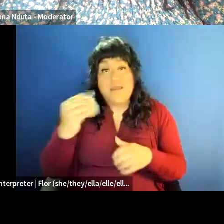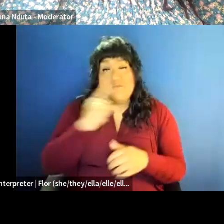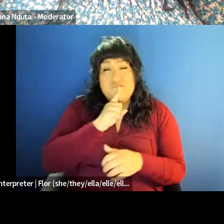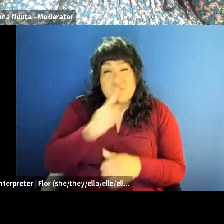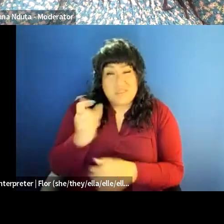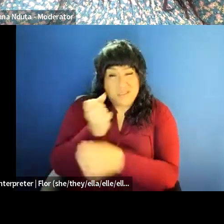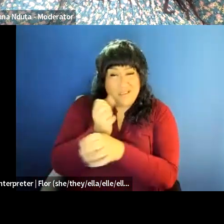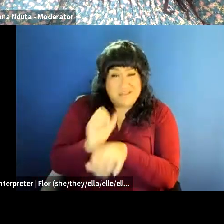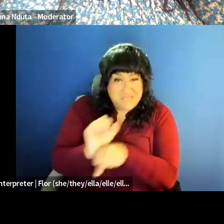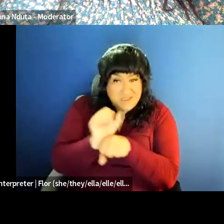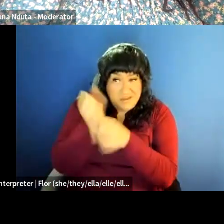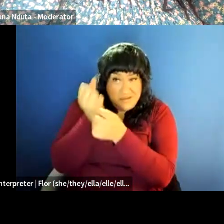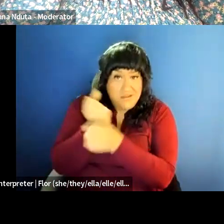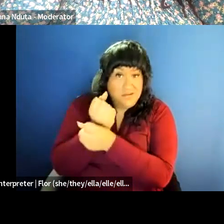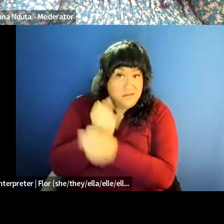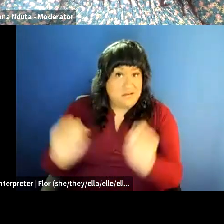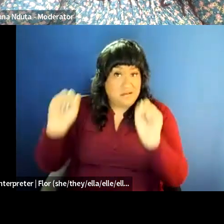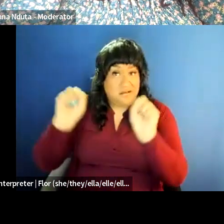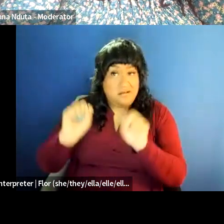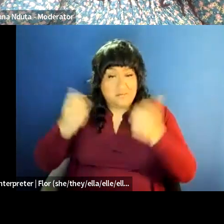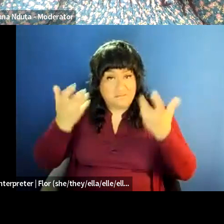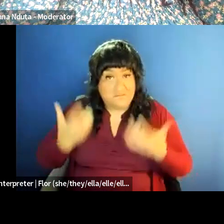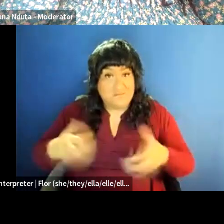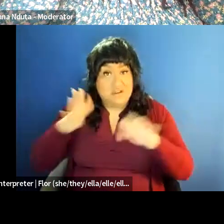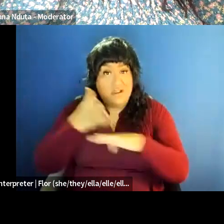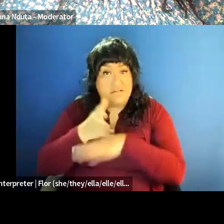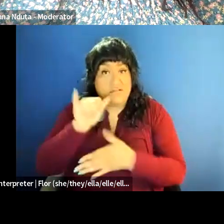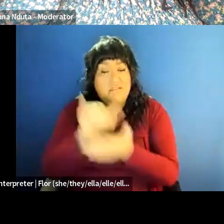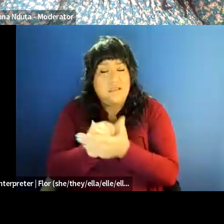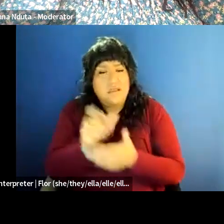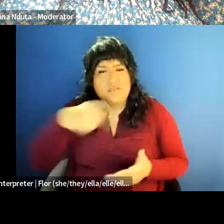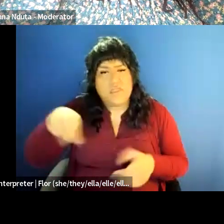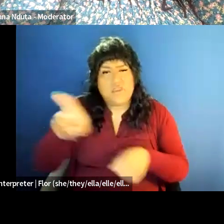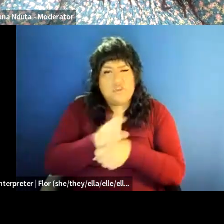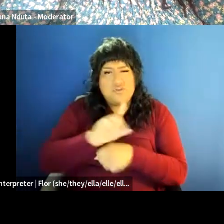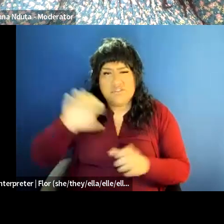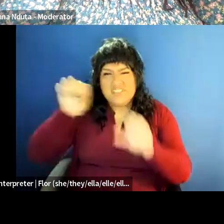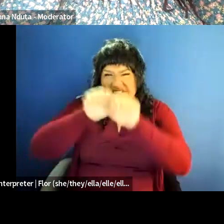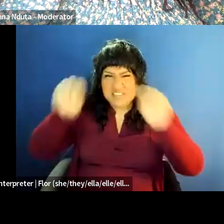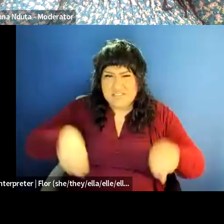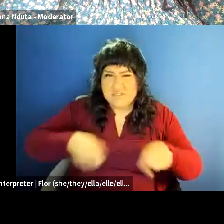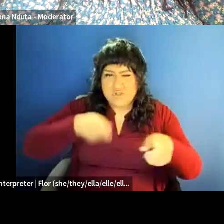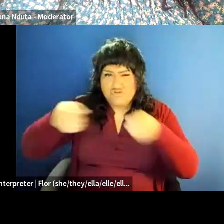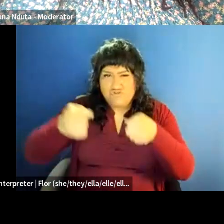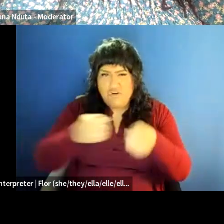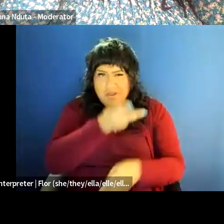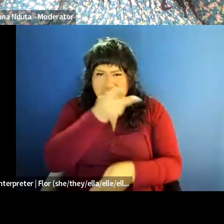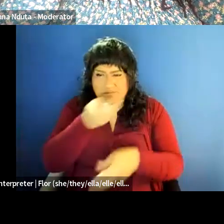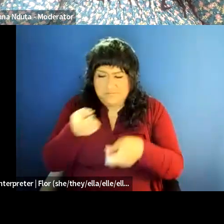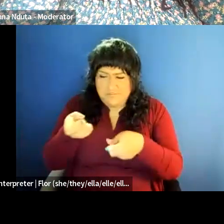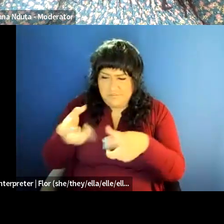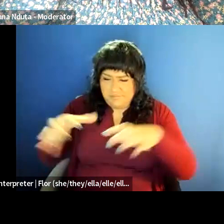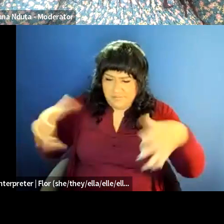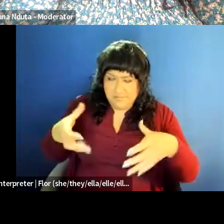Southern states used the criminal justice system to control and contain Black and Brown